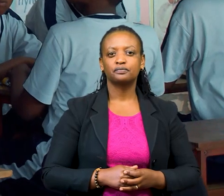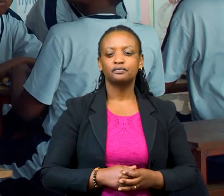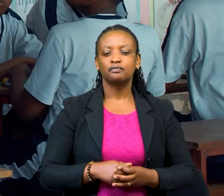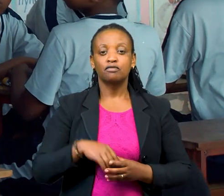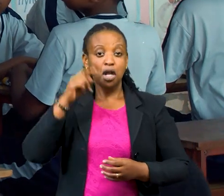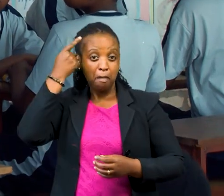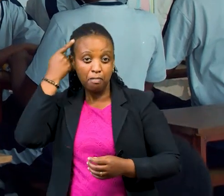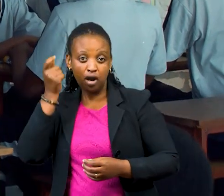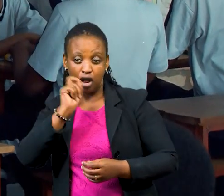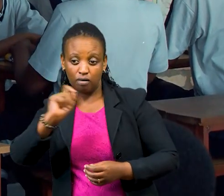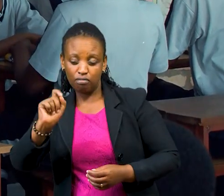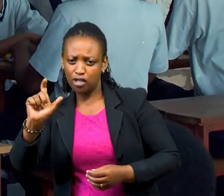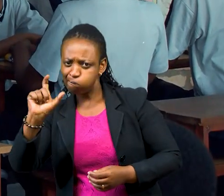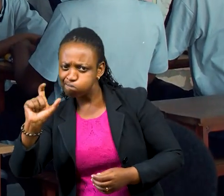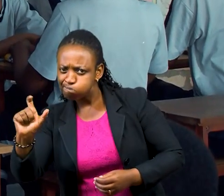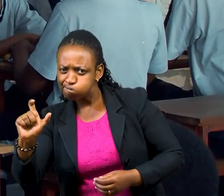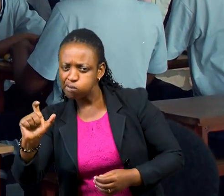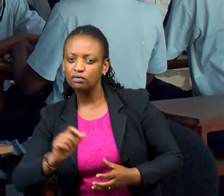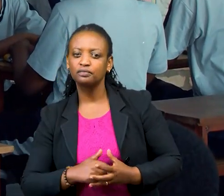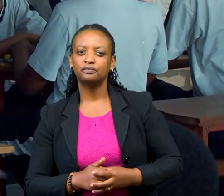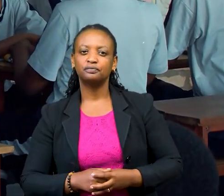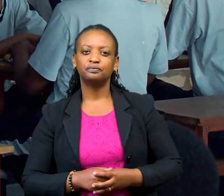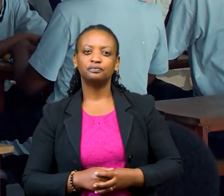to black markers